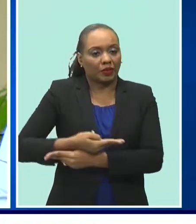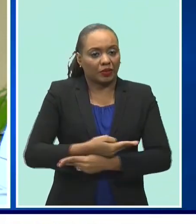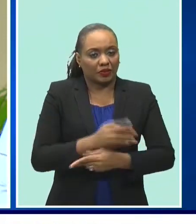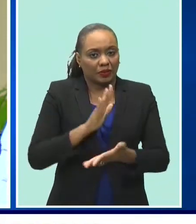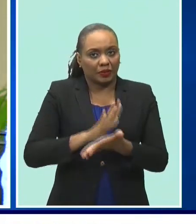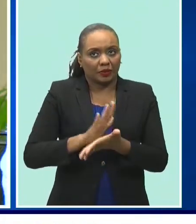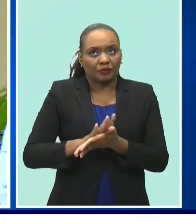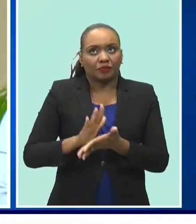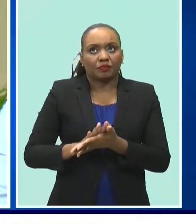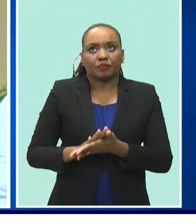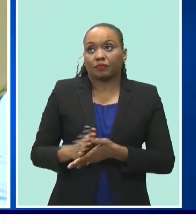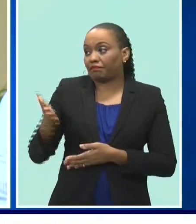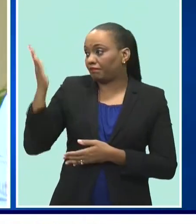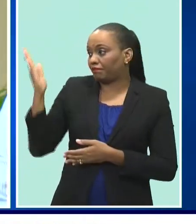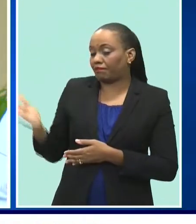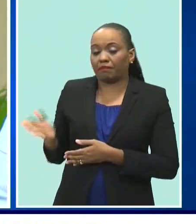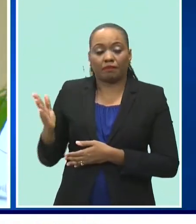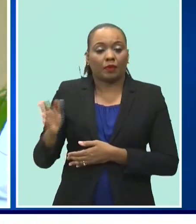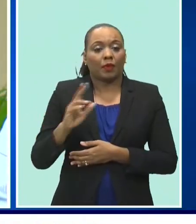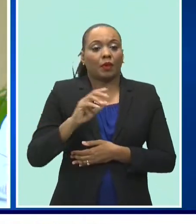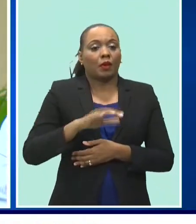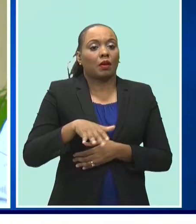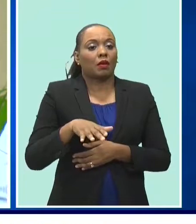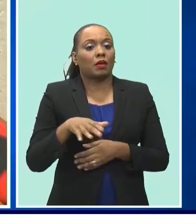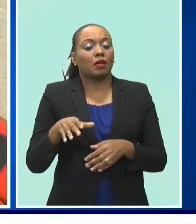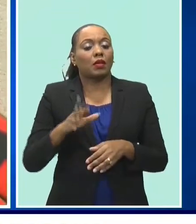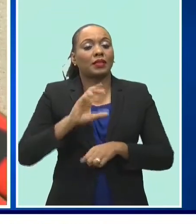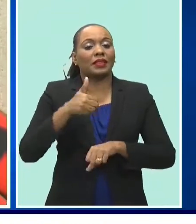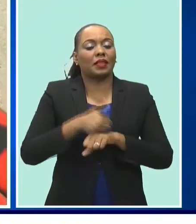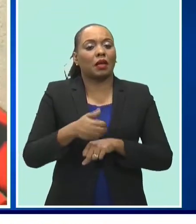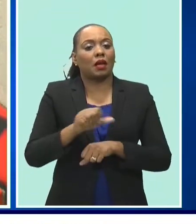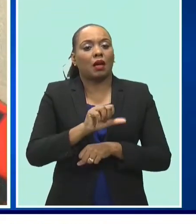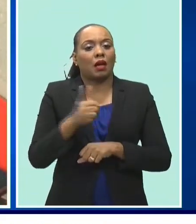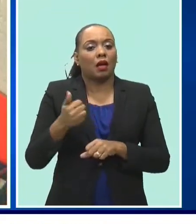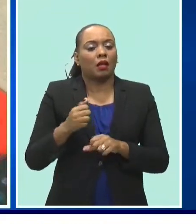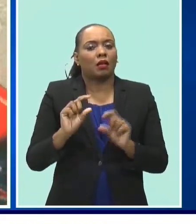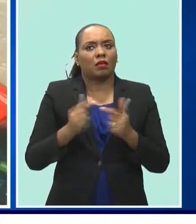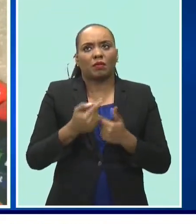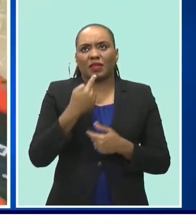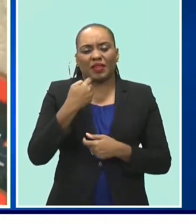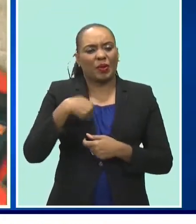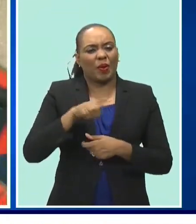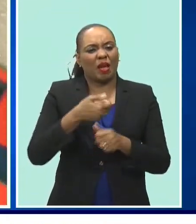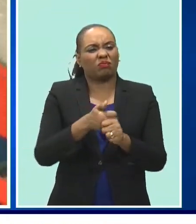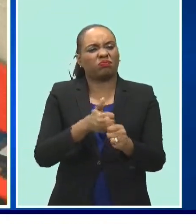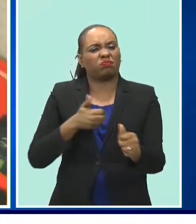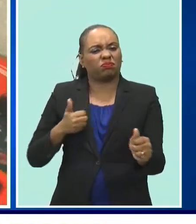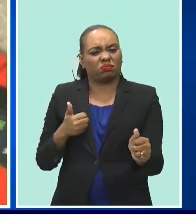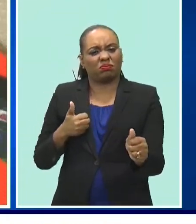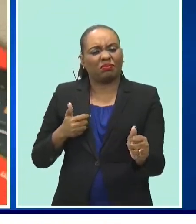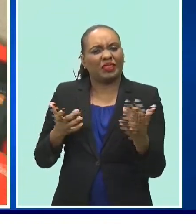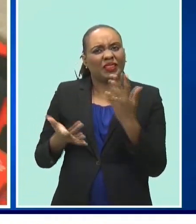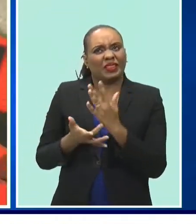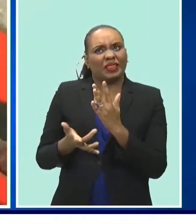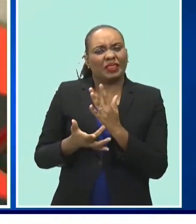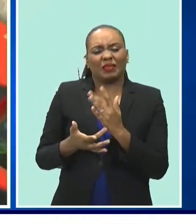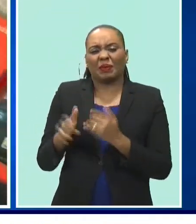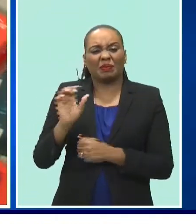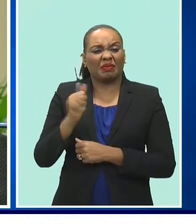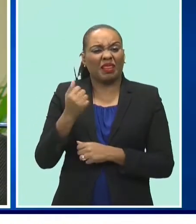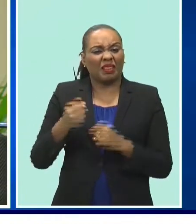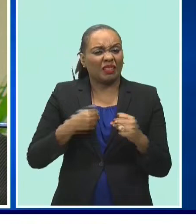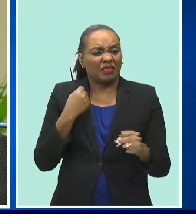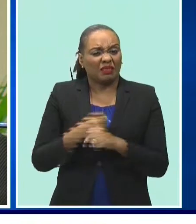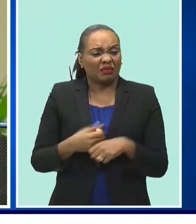the founder of Bajan Digital Creations. He says Barbados has been lagging in the use of technology by at least 10